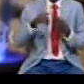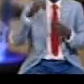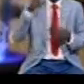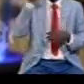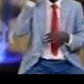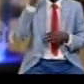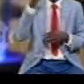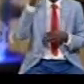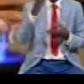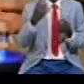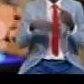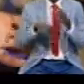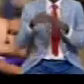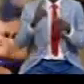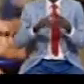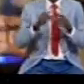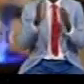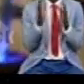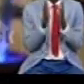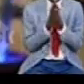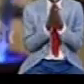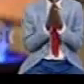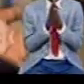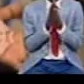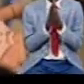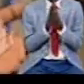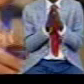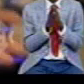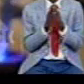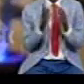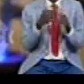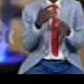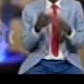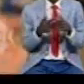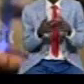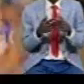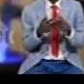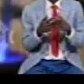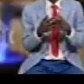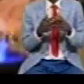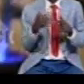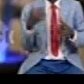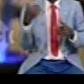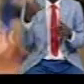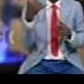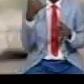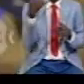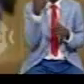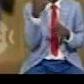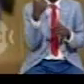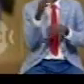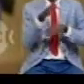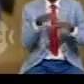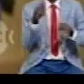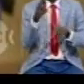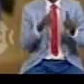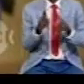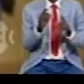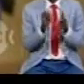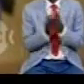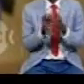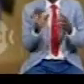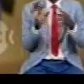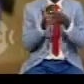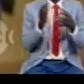pray for the church, he now called the people that are connecting with radio, I connect. After the man of